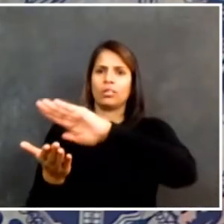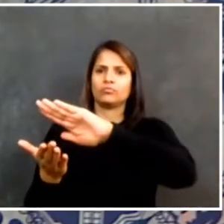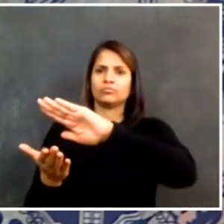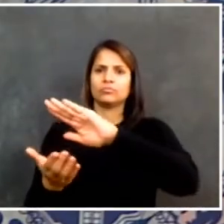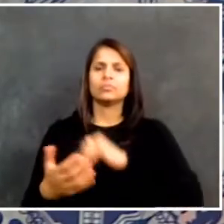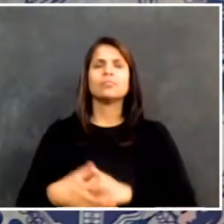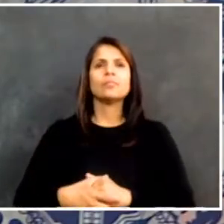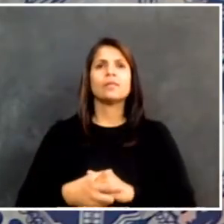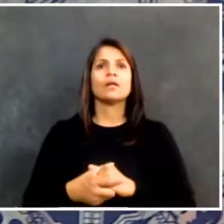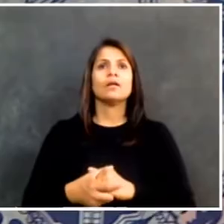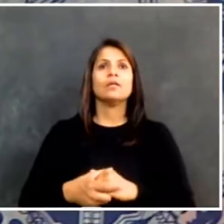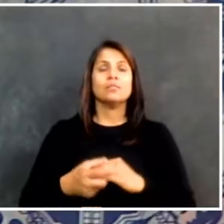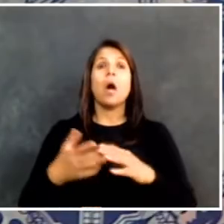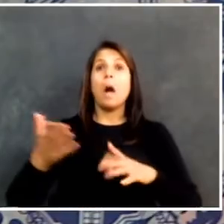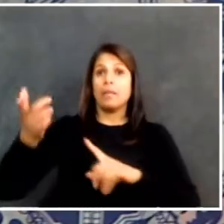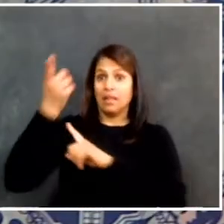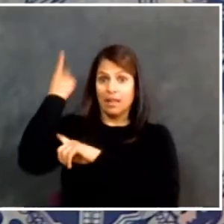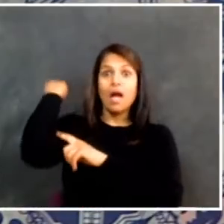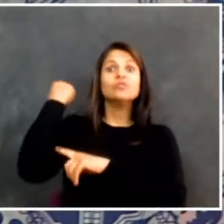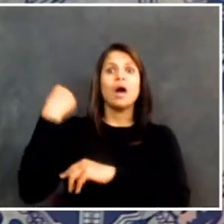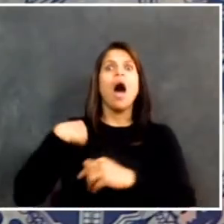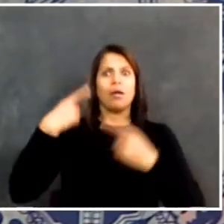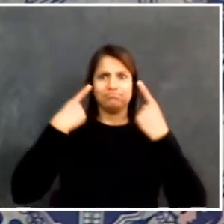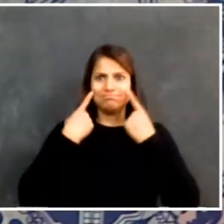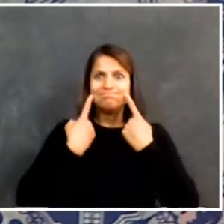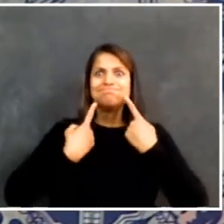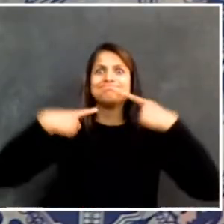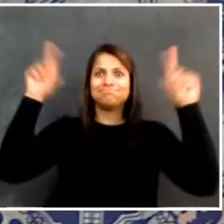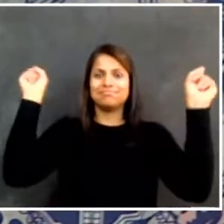of the kinds of choices we have to make now. We got to stay on the basics.